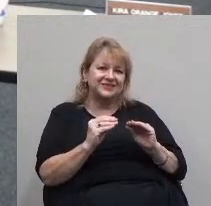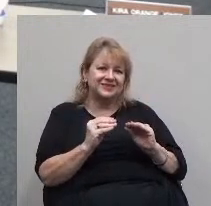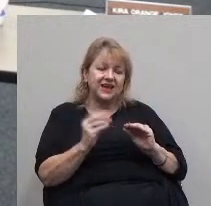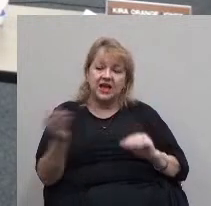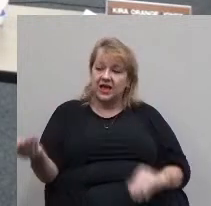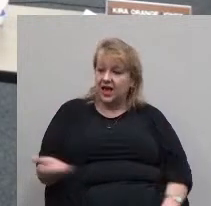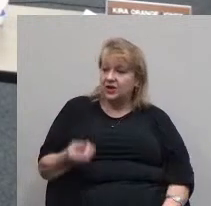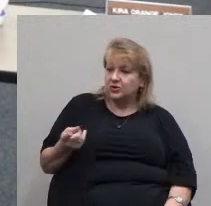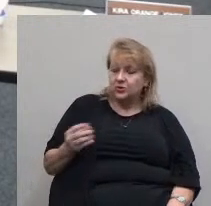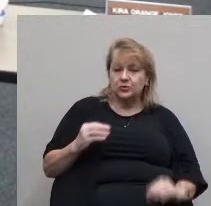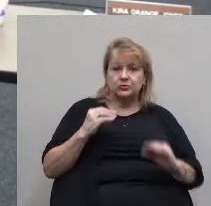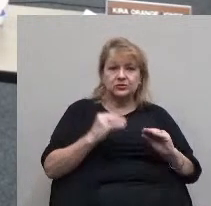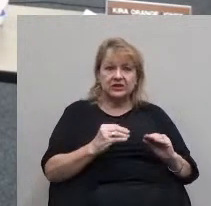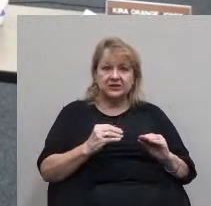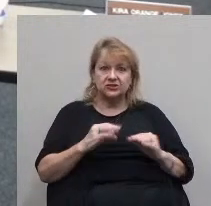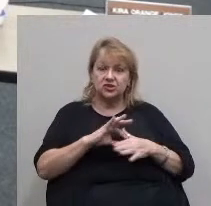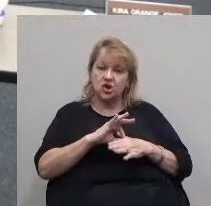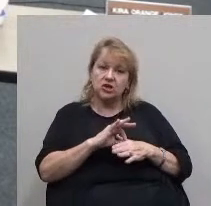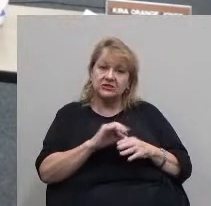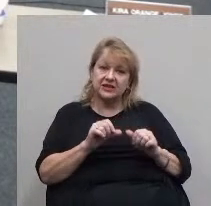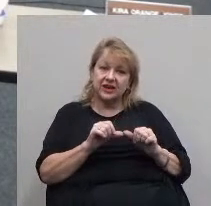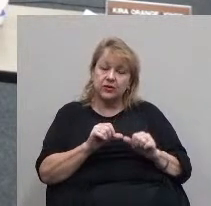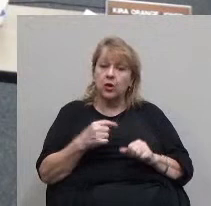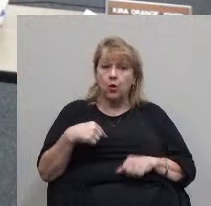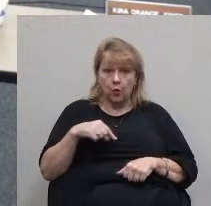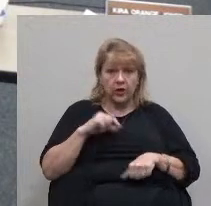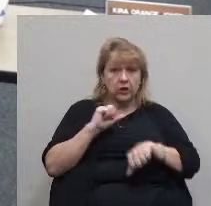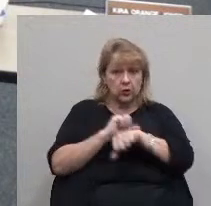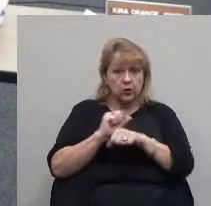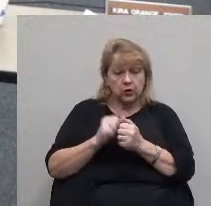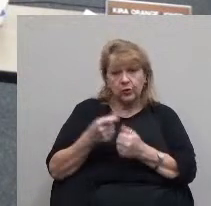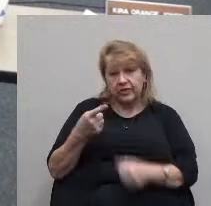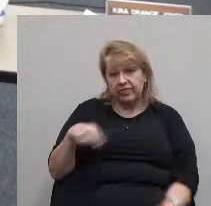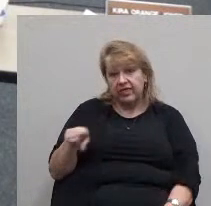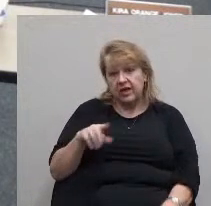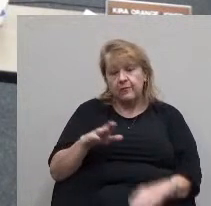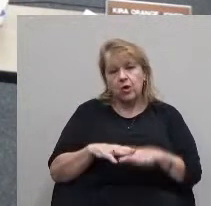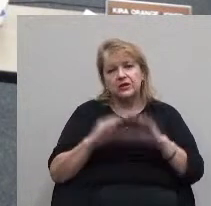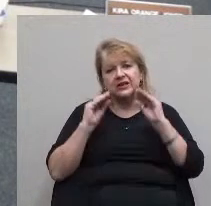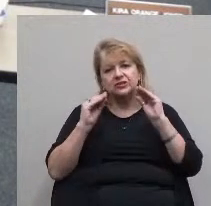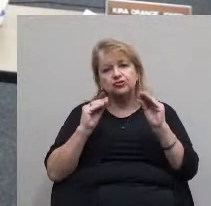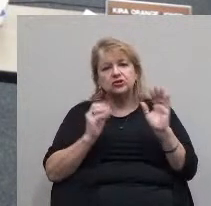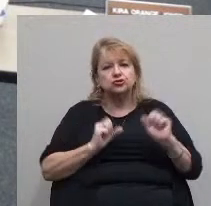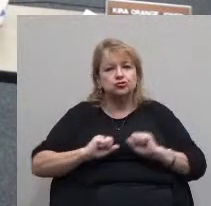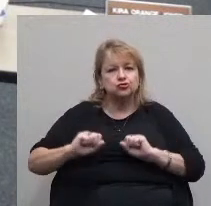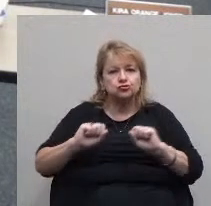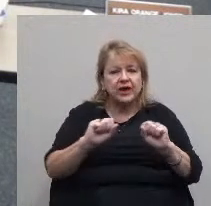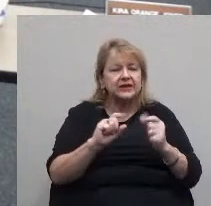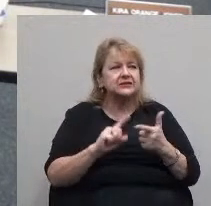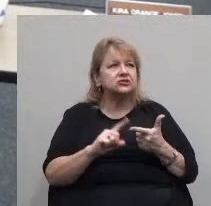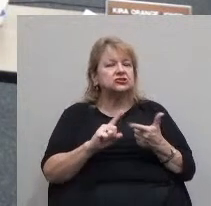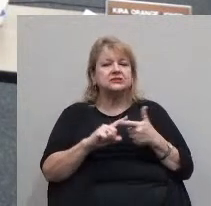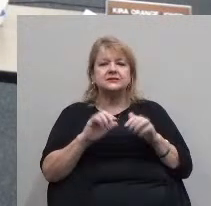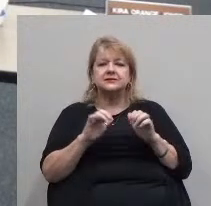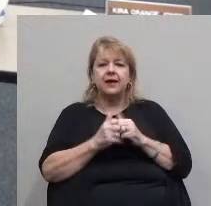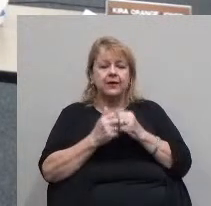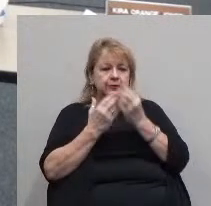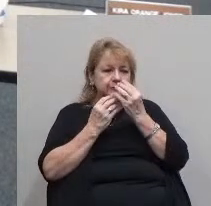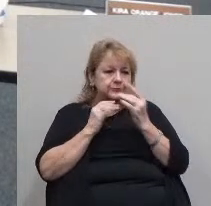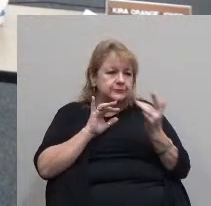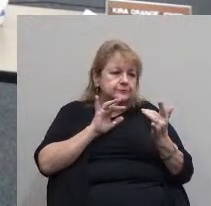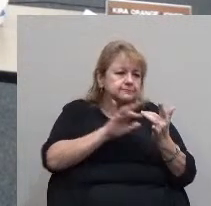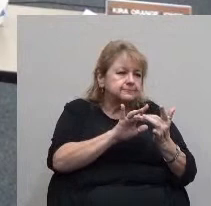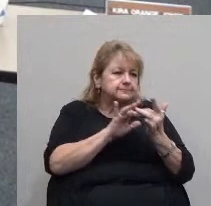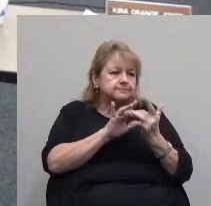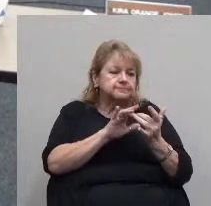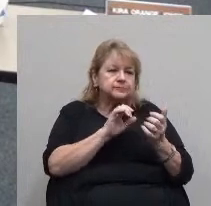know, not that we can work with them on instructional strategies, how to get across to children,